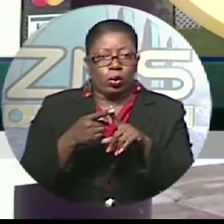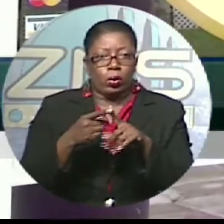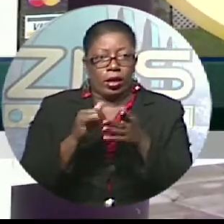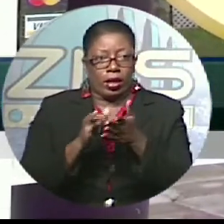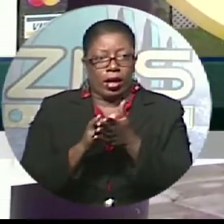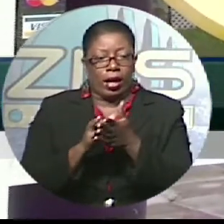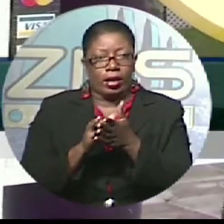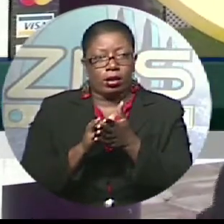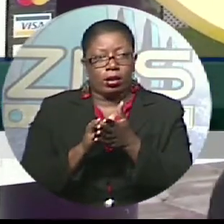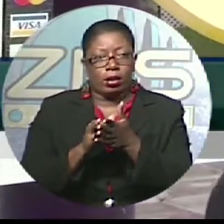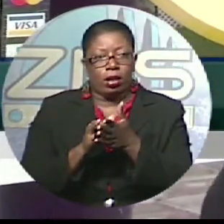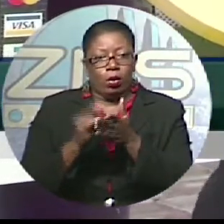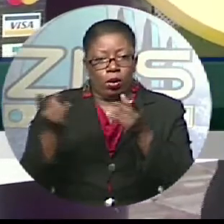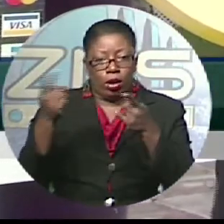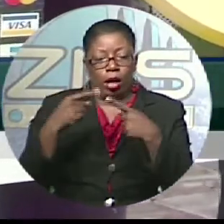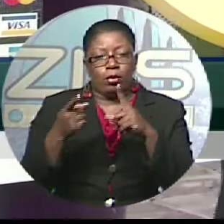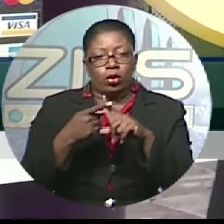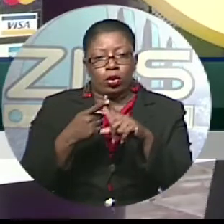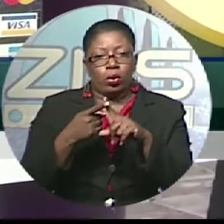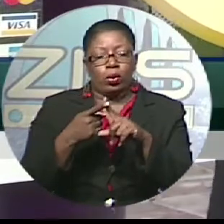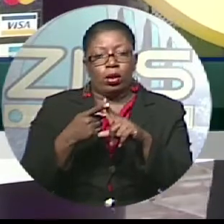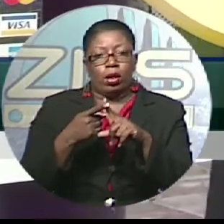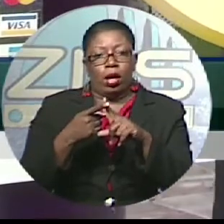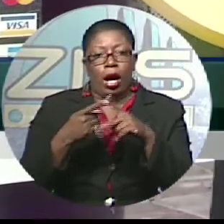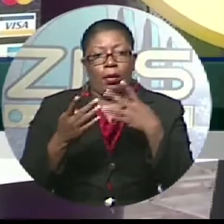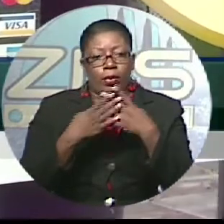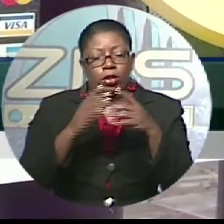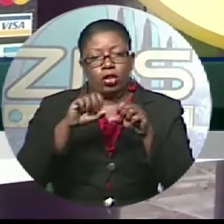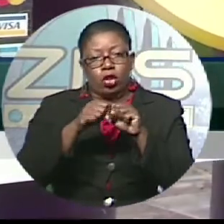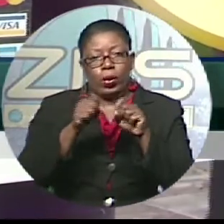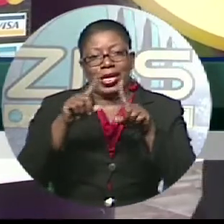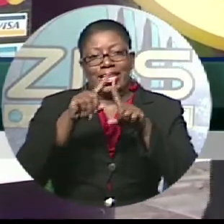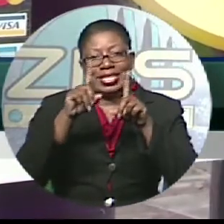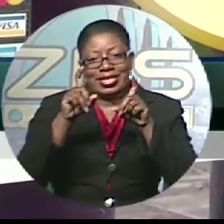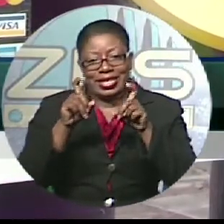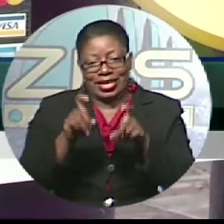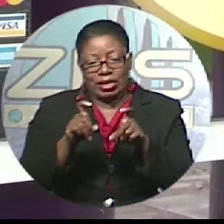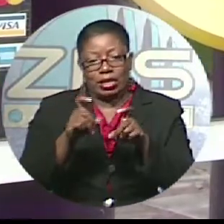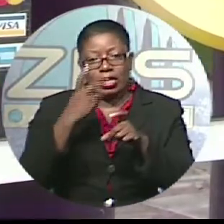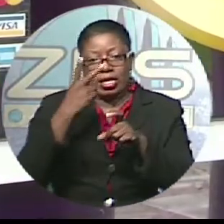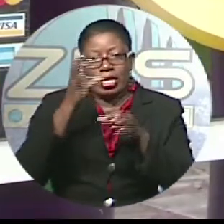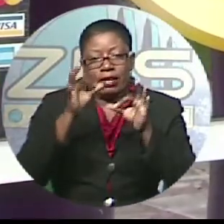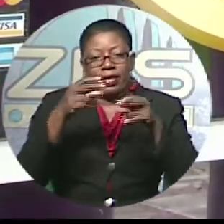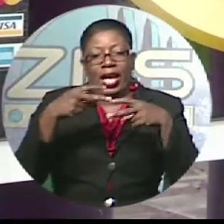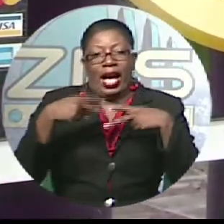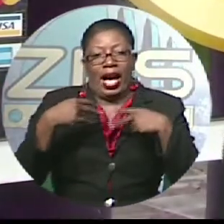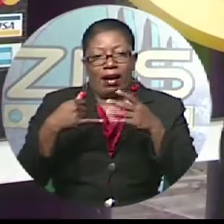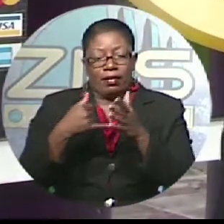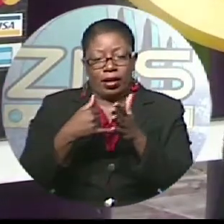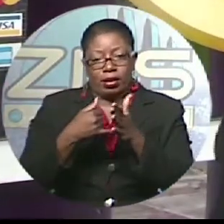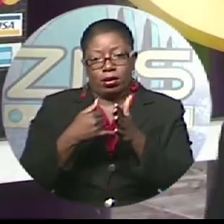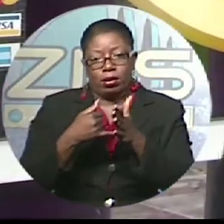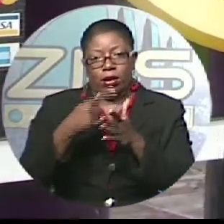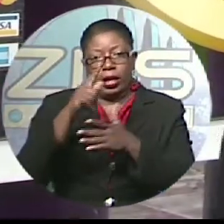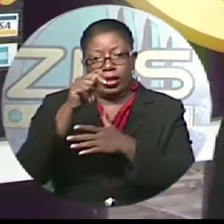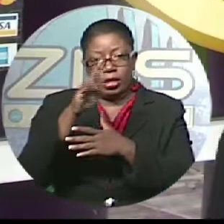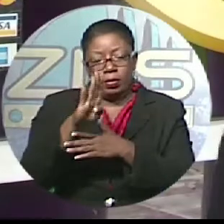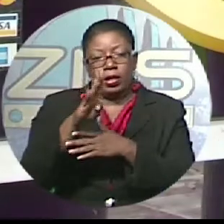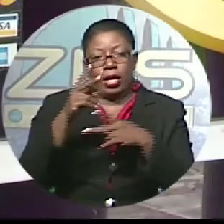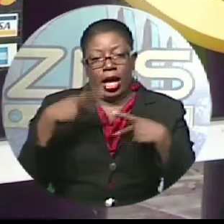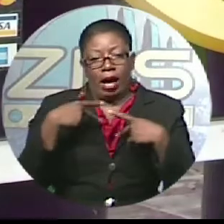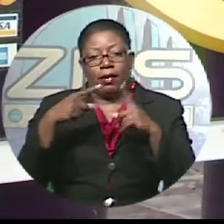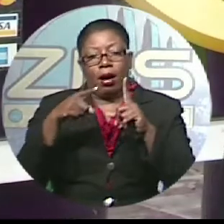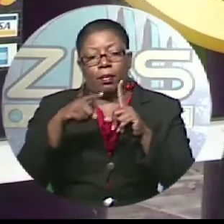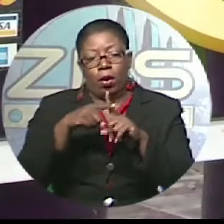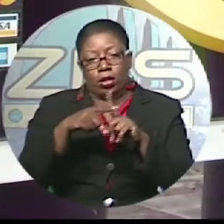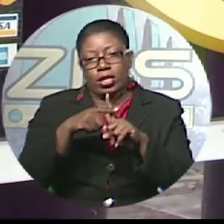and will come to prison. So when they are tested to see if they've been exposed to TB, you will see that they have a positive